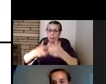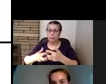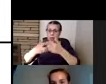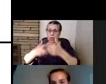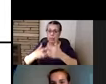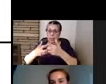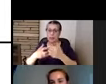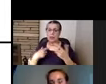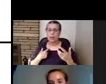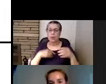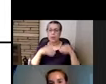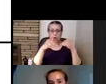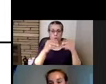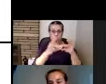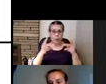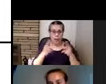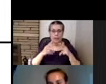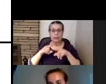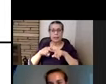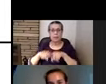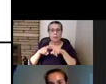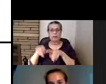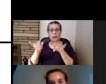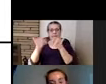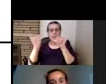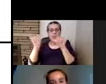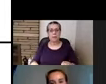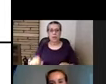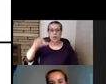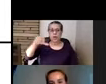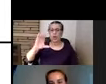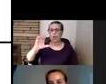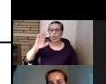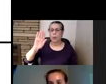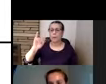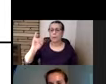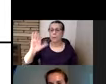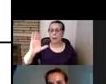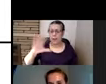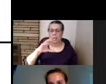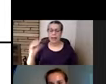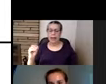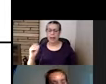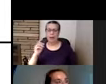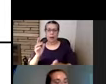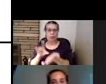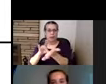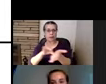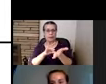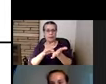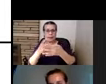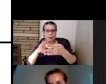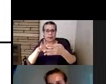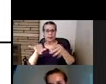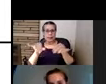retail locations was going to be made by the systems integrator, Cubic, following the MBTA drafted quantity standards. After